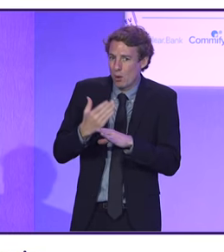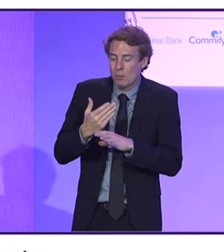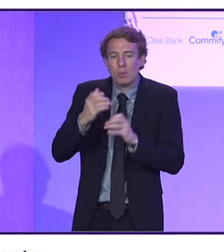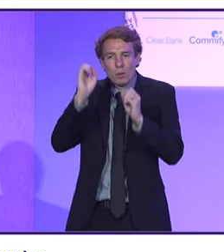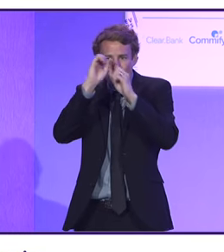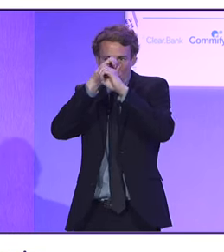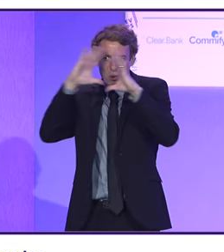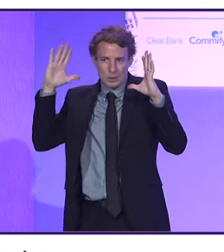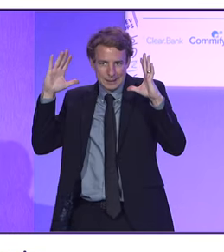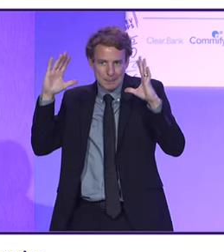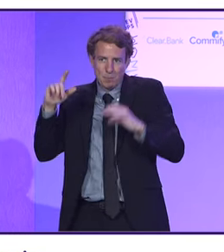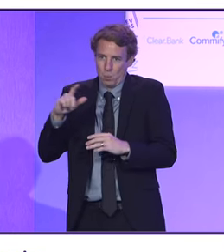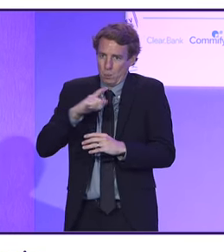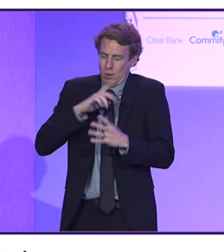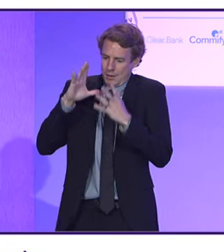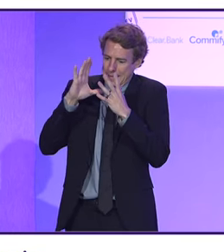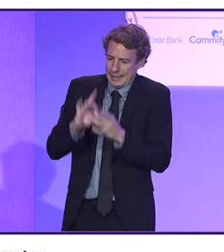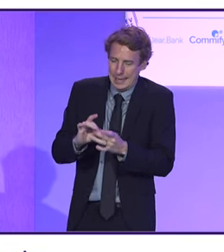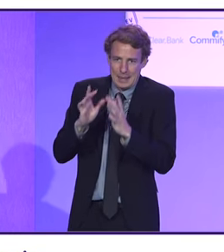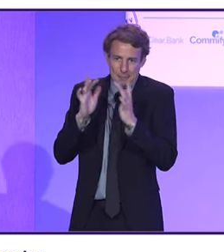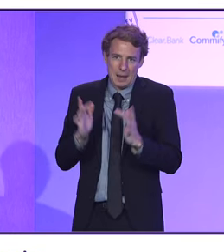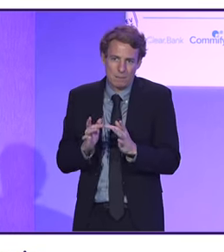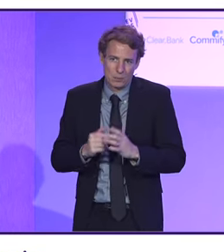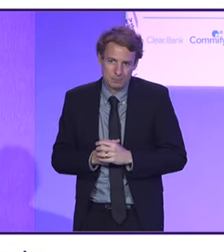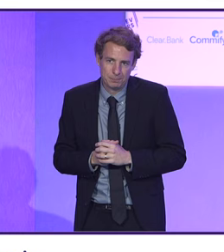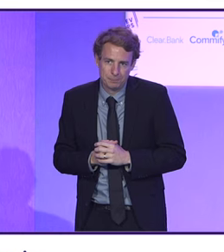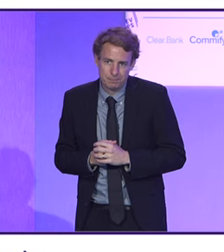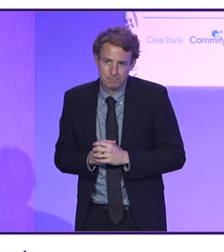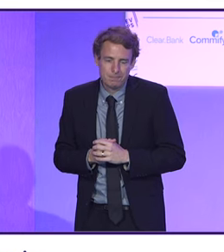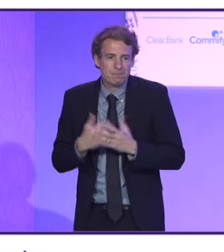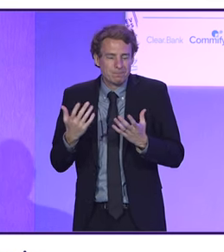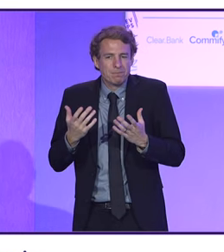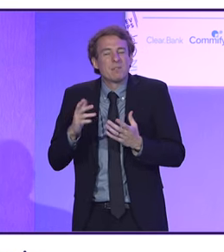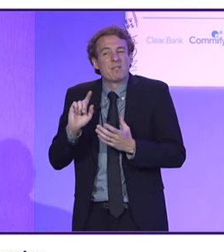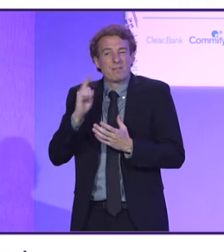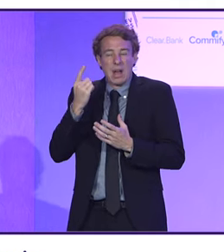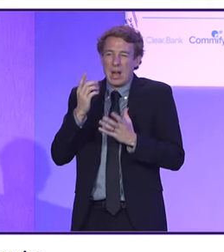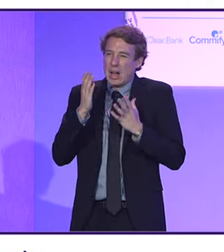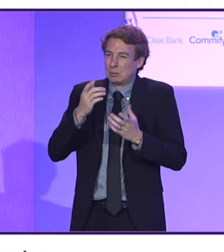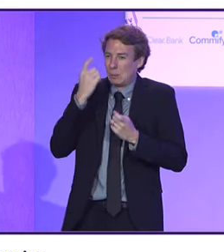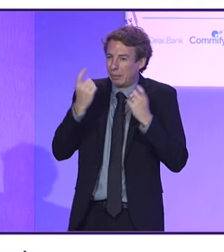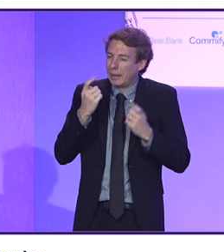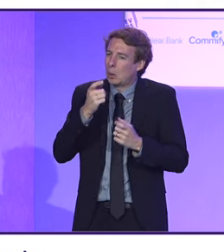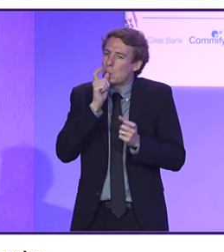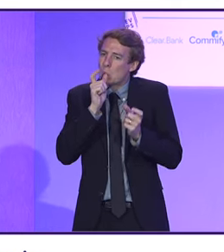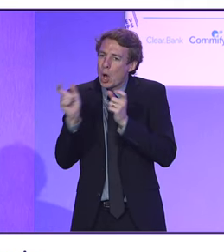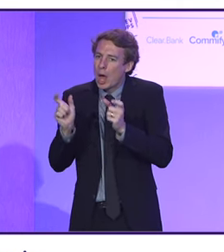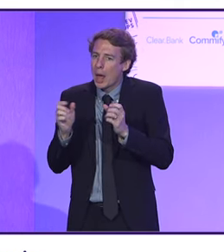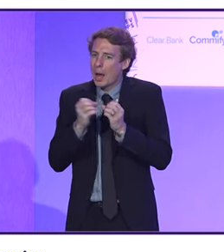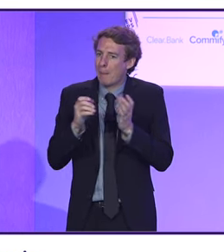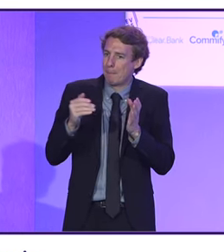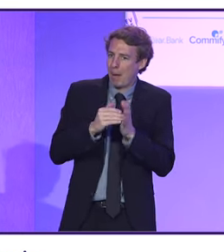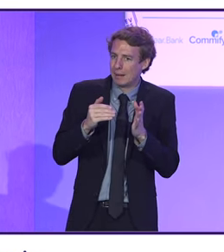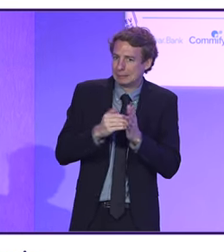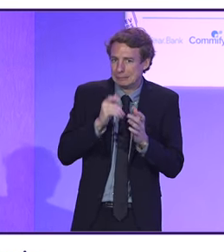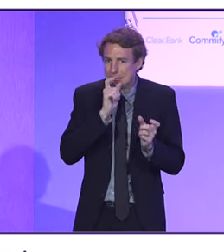why these two come together. To do that, we have to get past the buzzwords. DevOps itself is a buzzword.